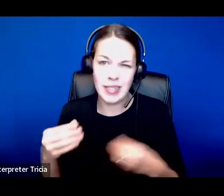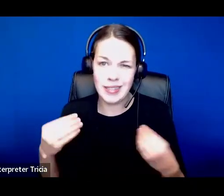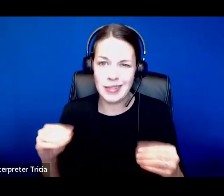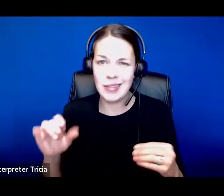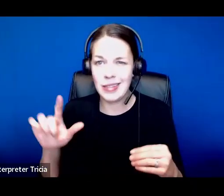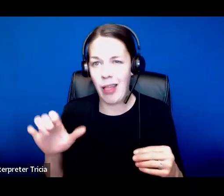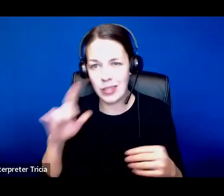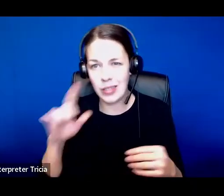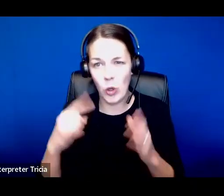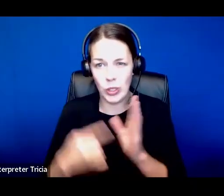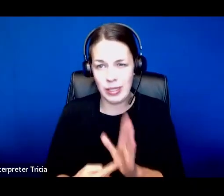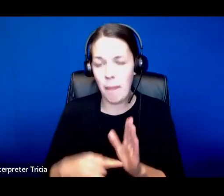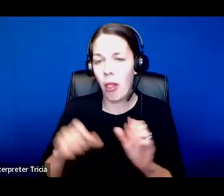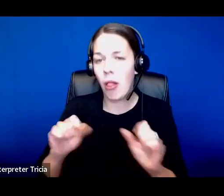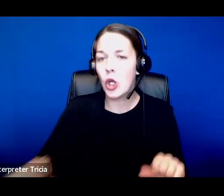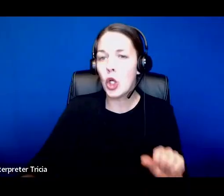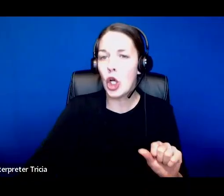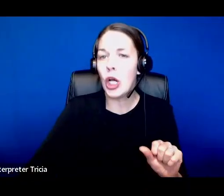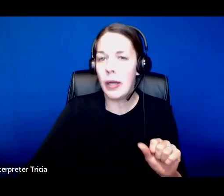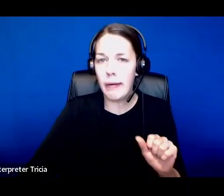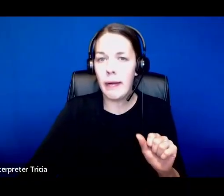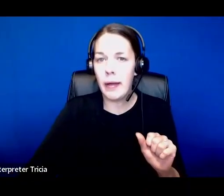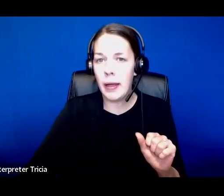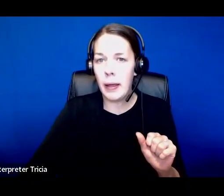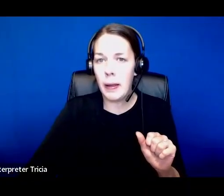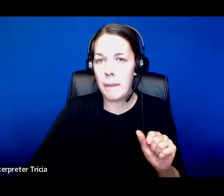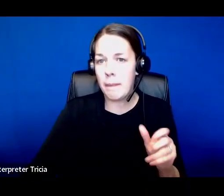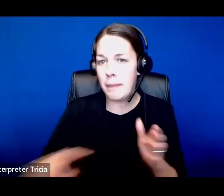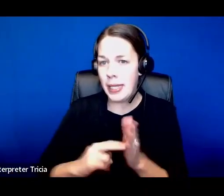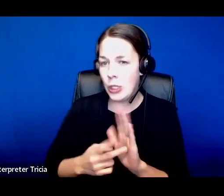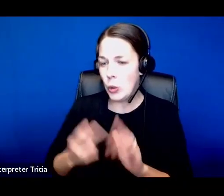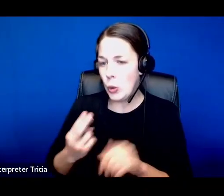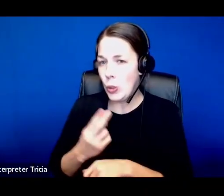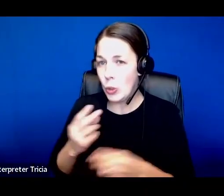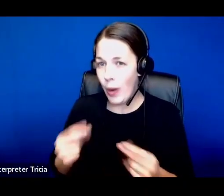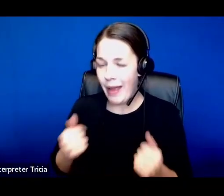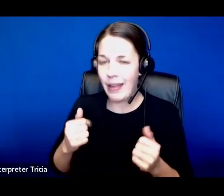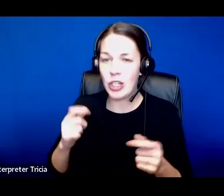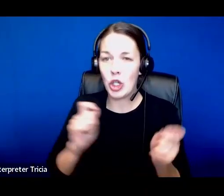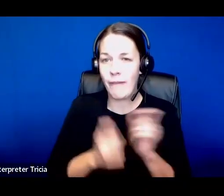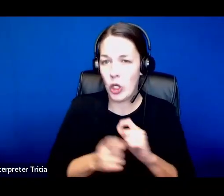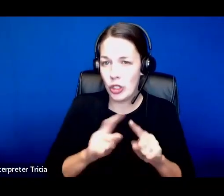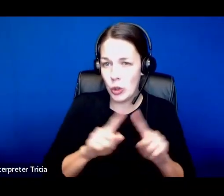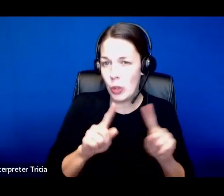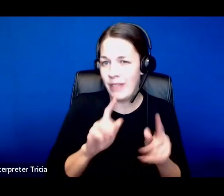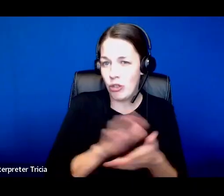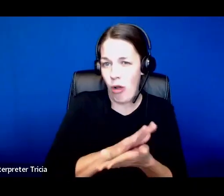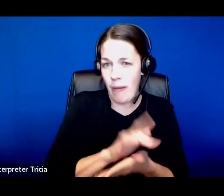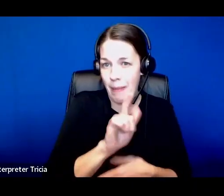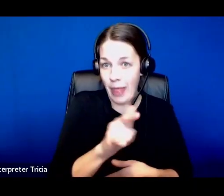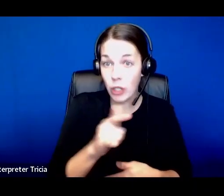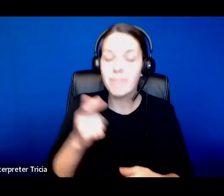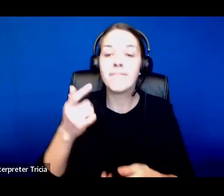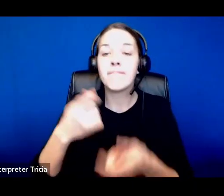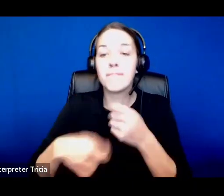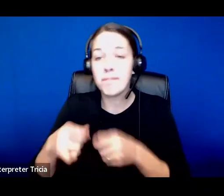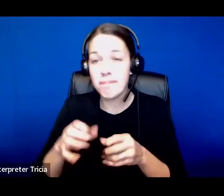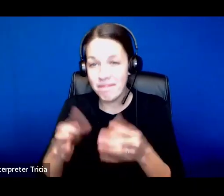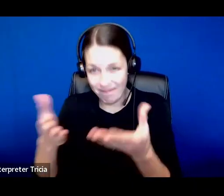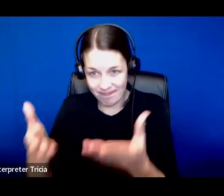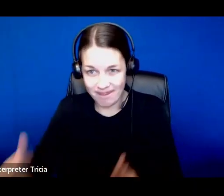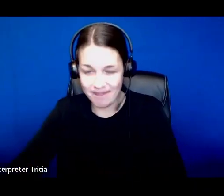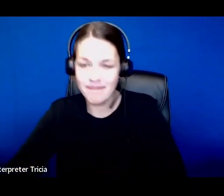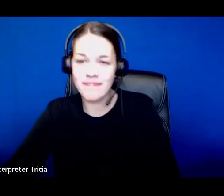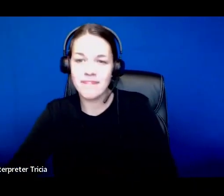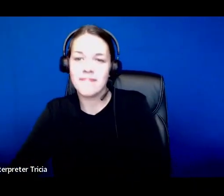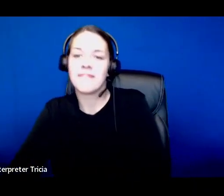So it could be that you use some right away and then convert to a different document later. Alrighty, let's go to